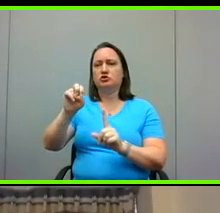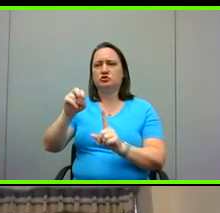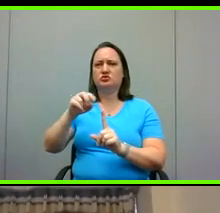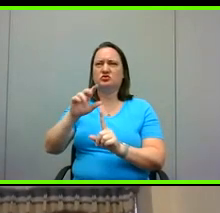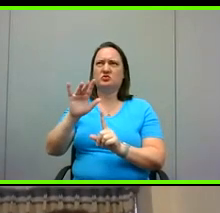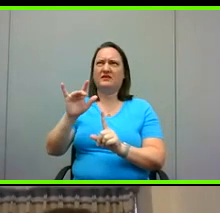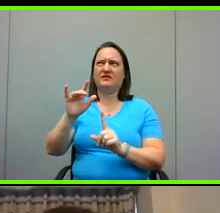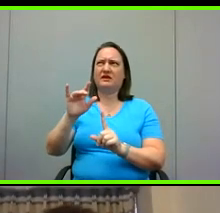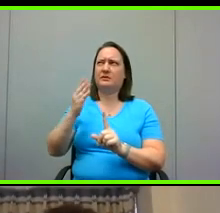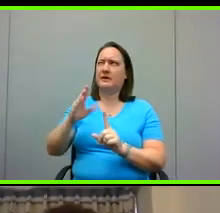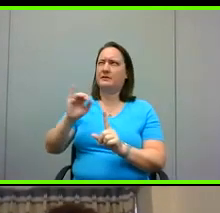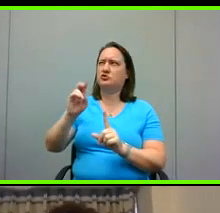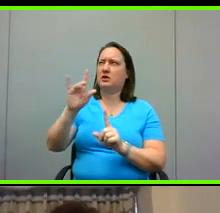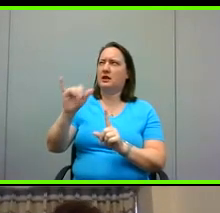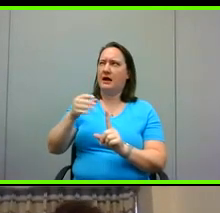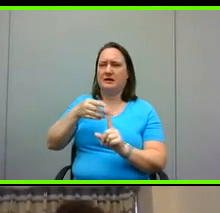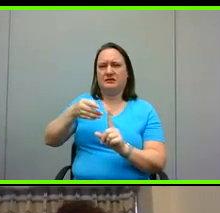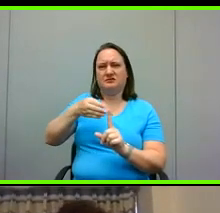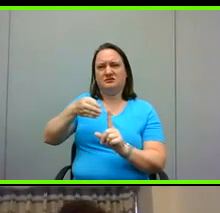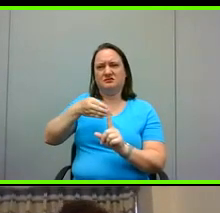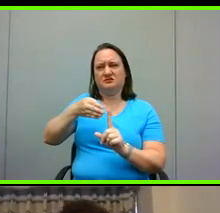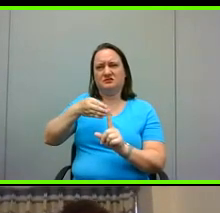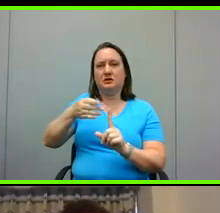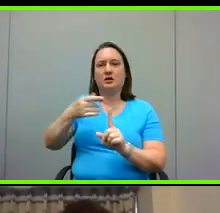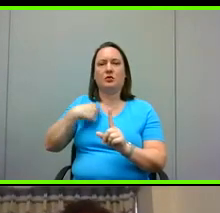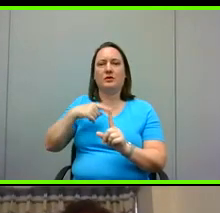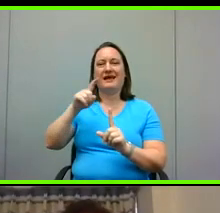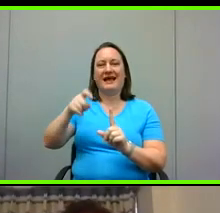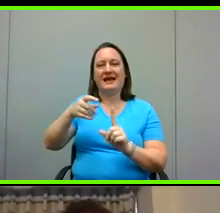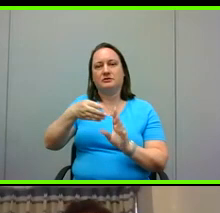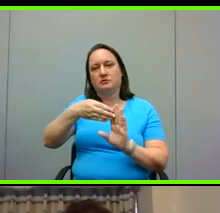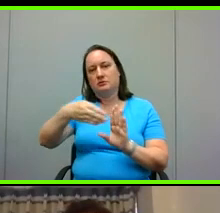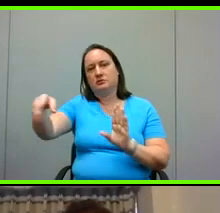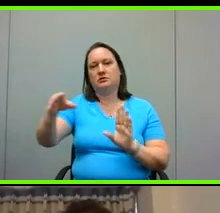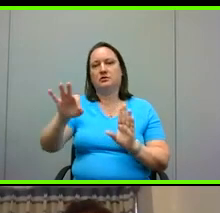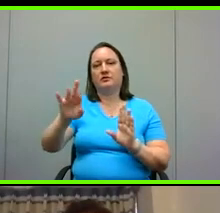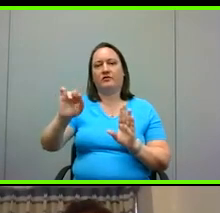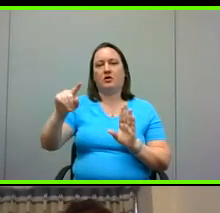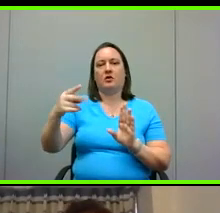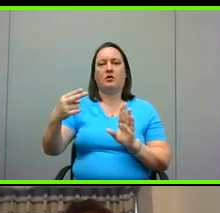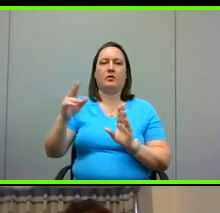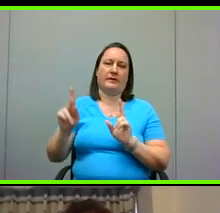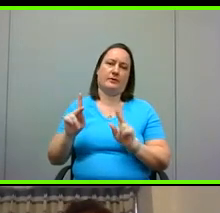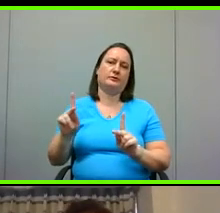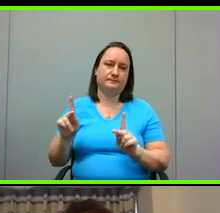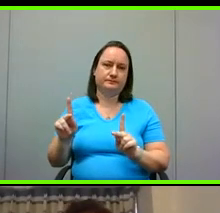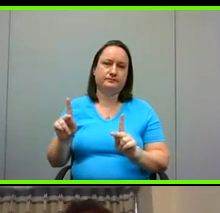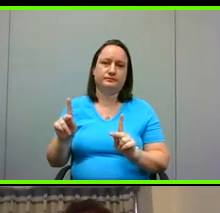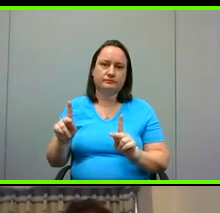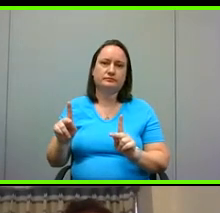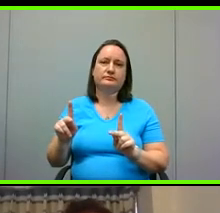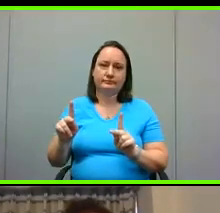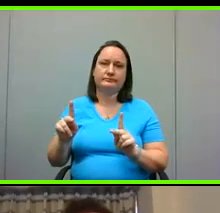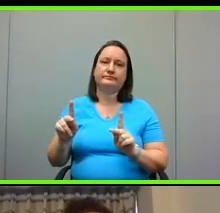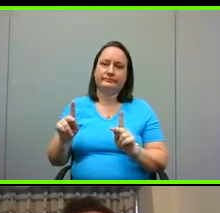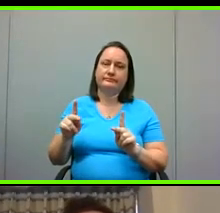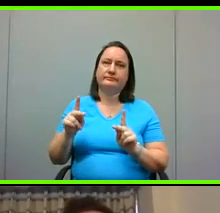was July, we were forced to furlough people. And we furloughed, or people